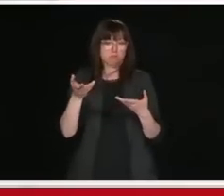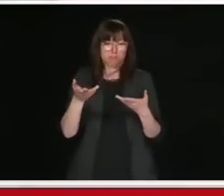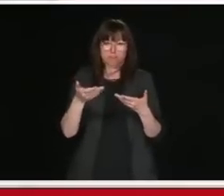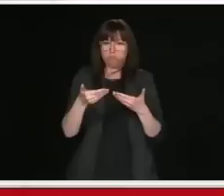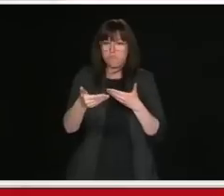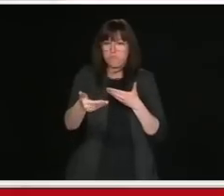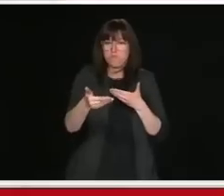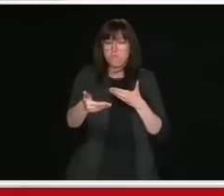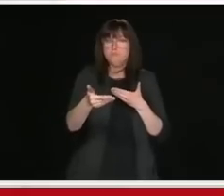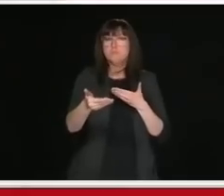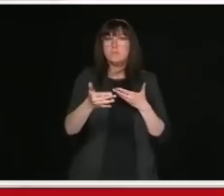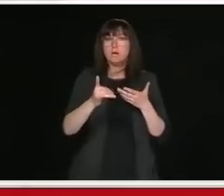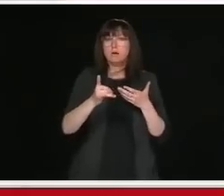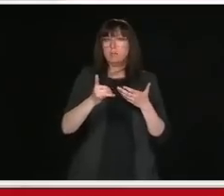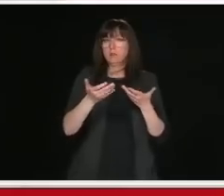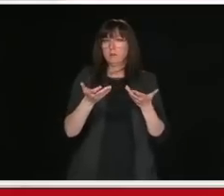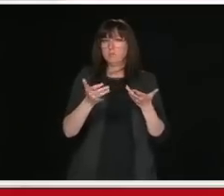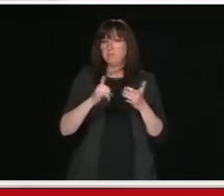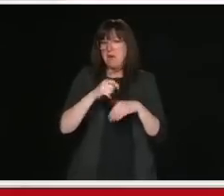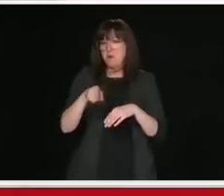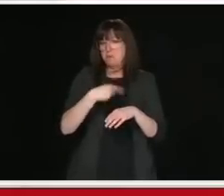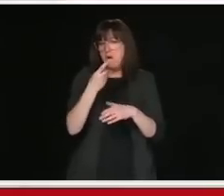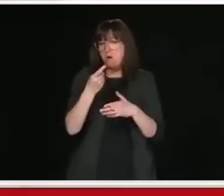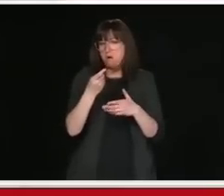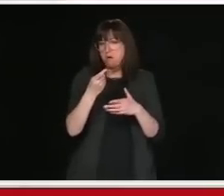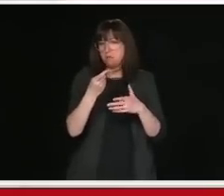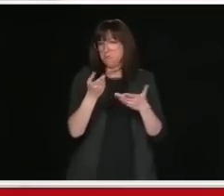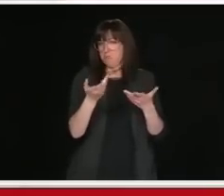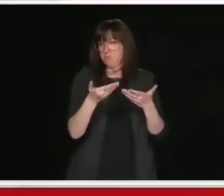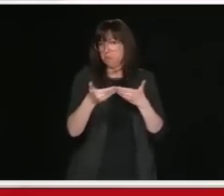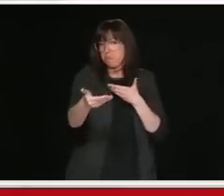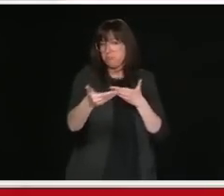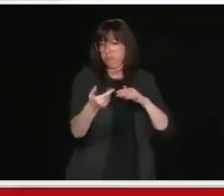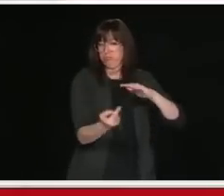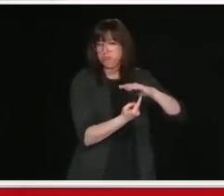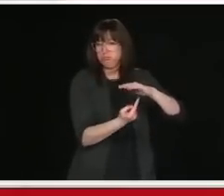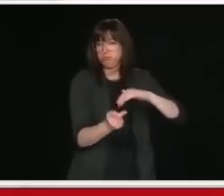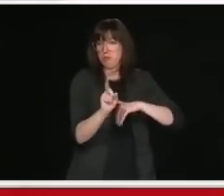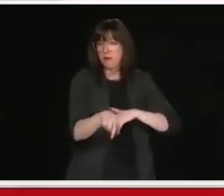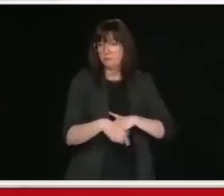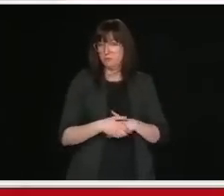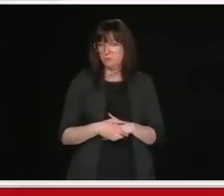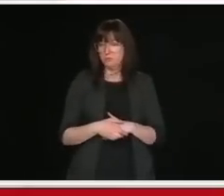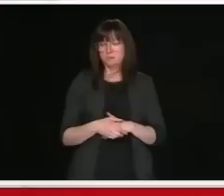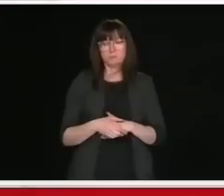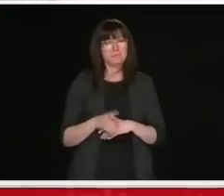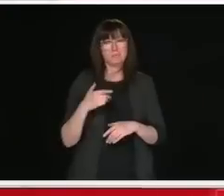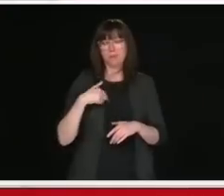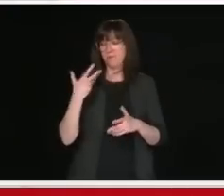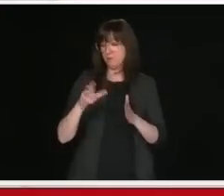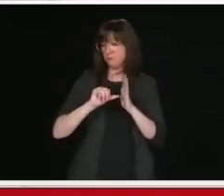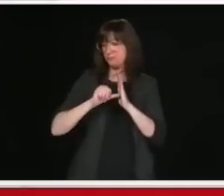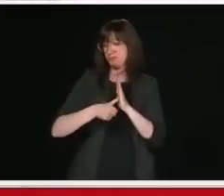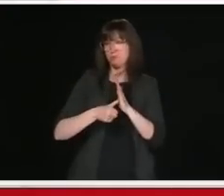the result of those weeks of isolation. As I said, we have weeks before us, maybe months before